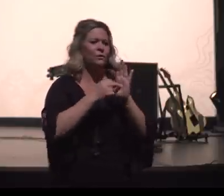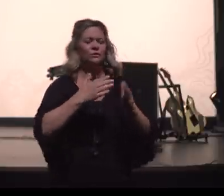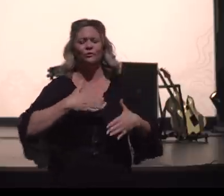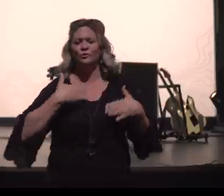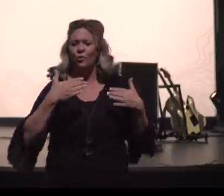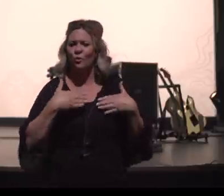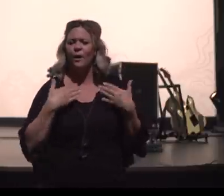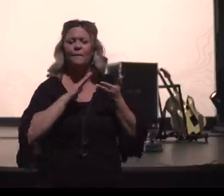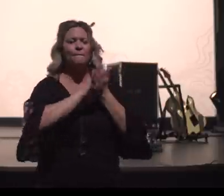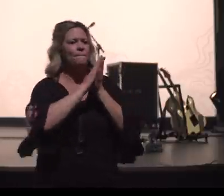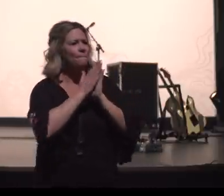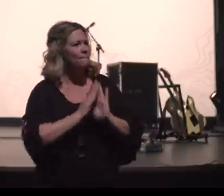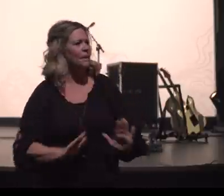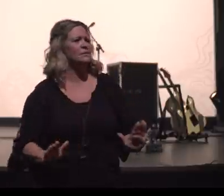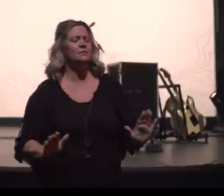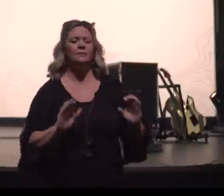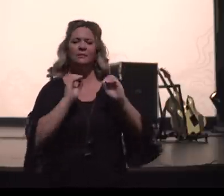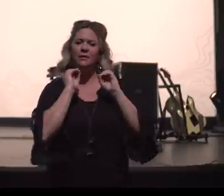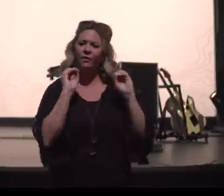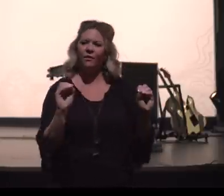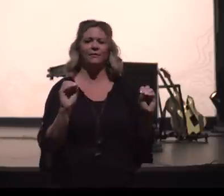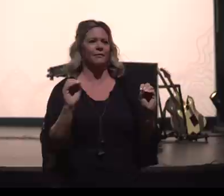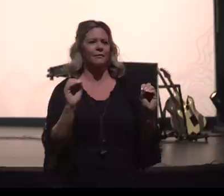joy, peace,